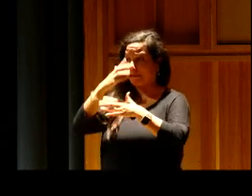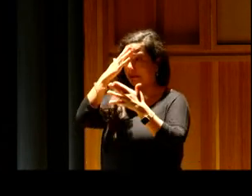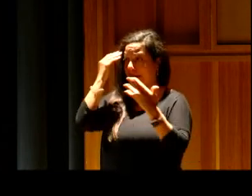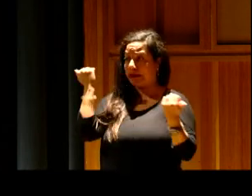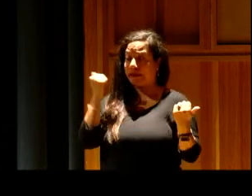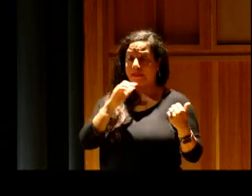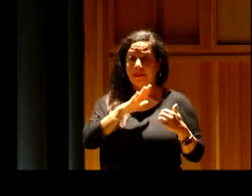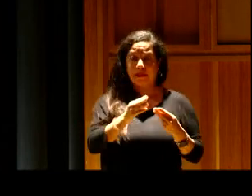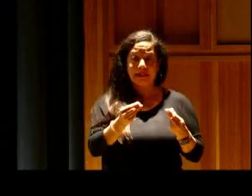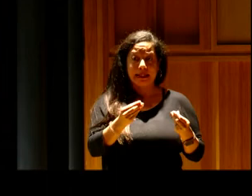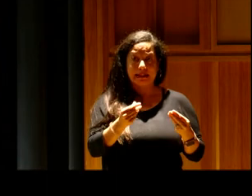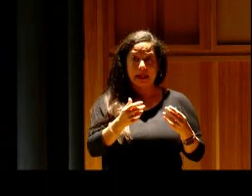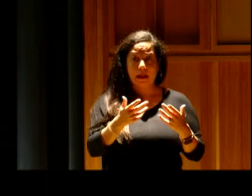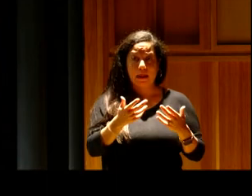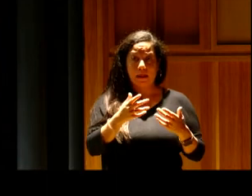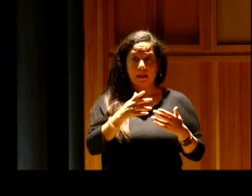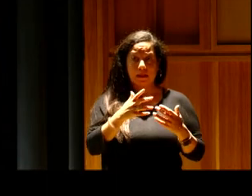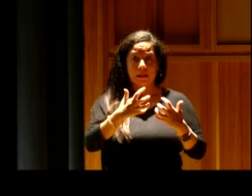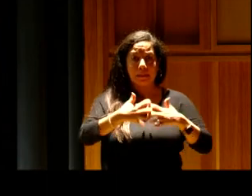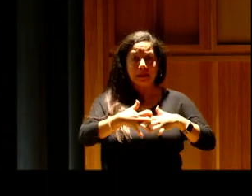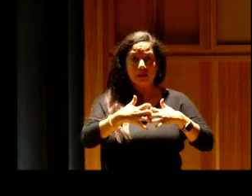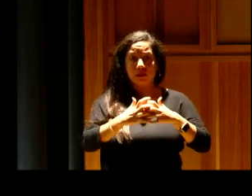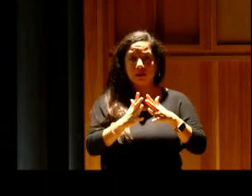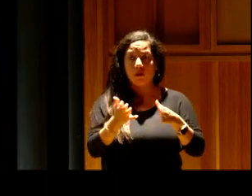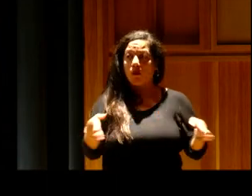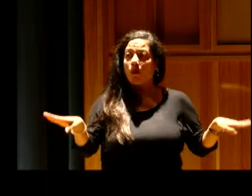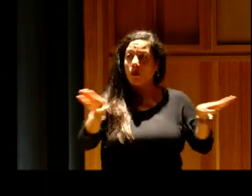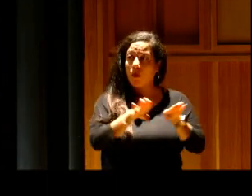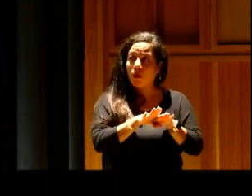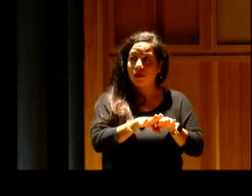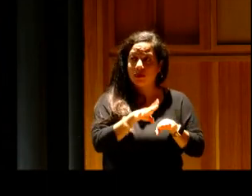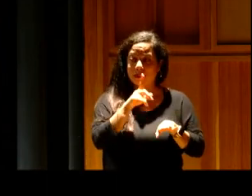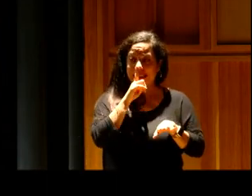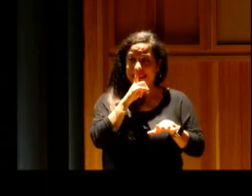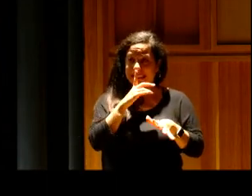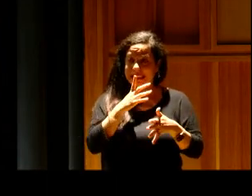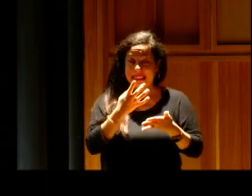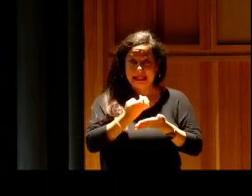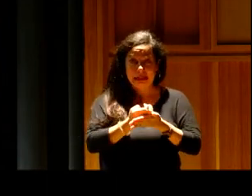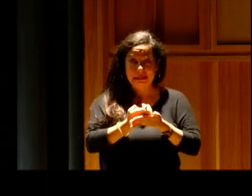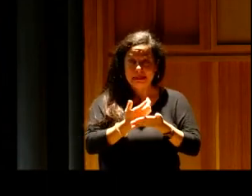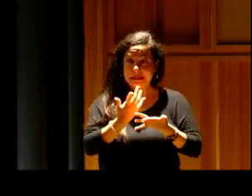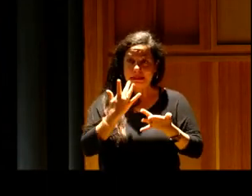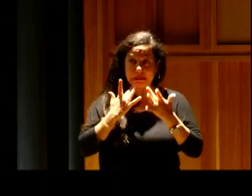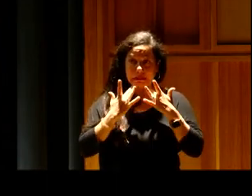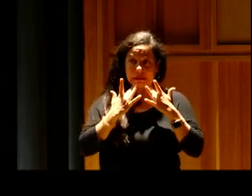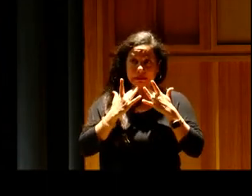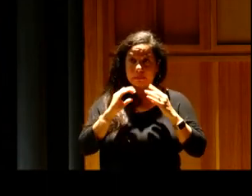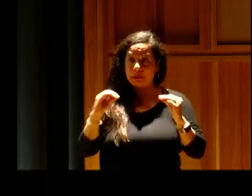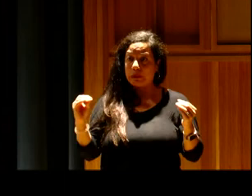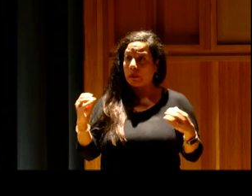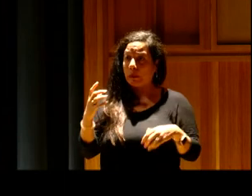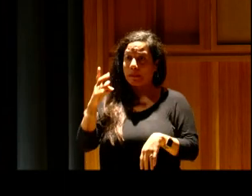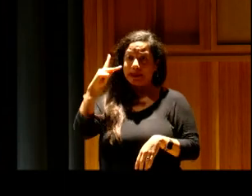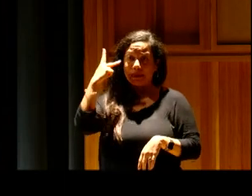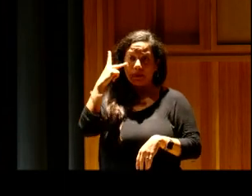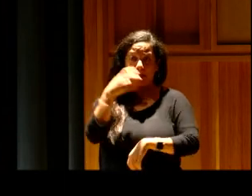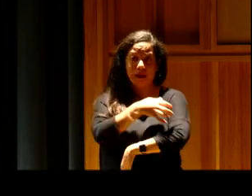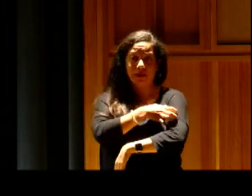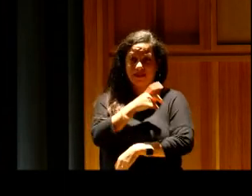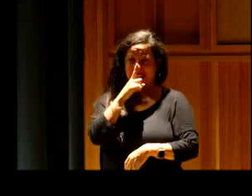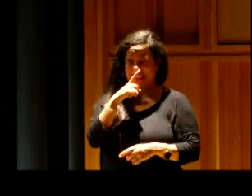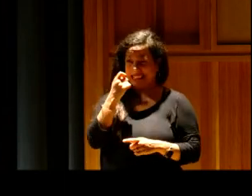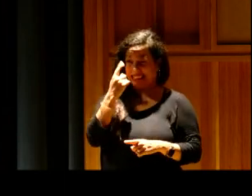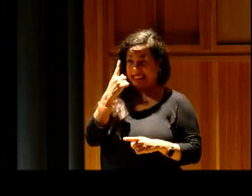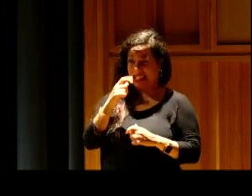mills had been closed down. It was on its heels economically. It had no political power and not much understanding of